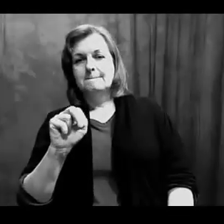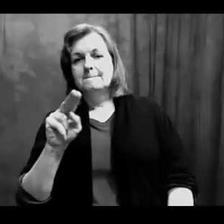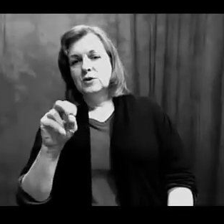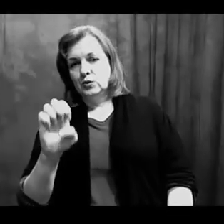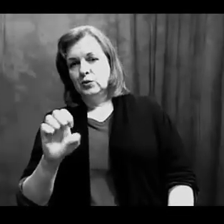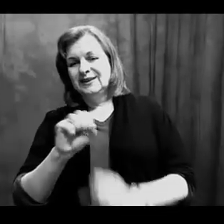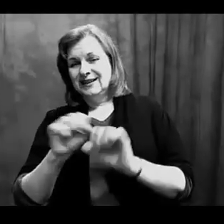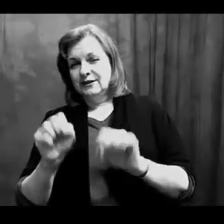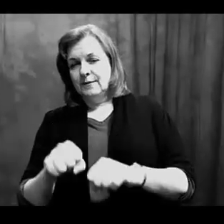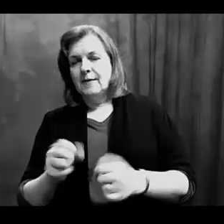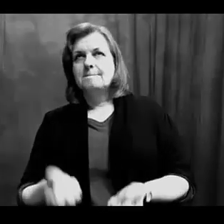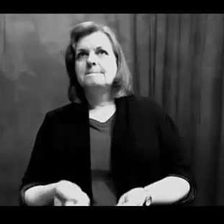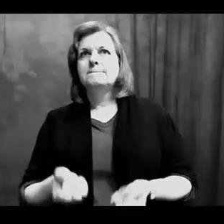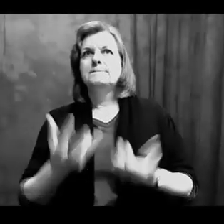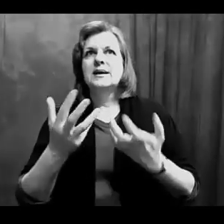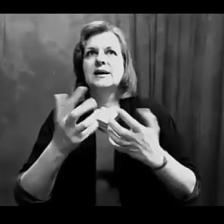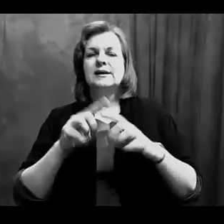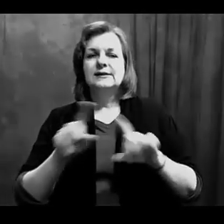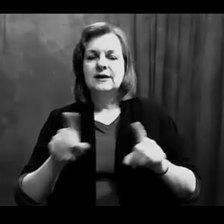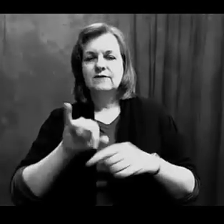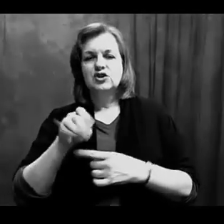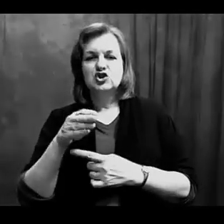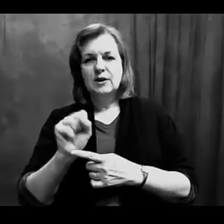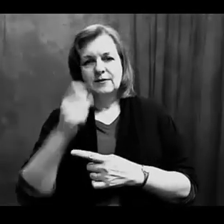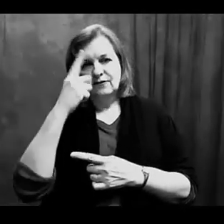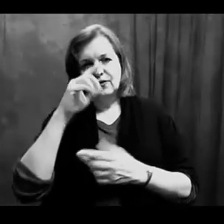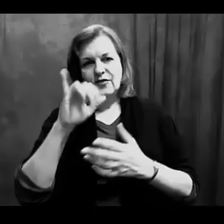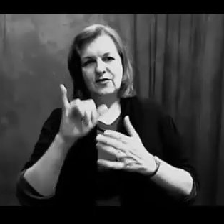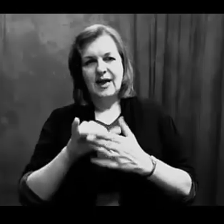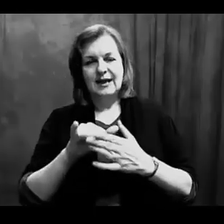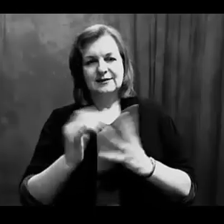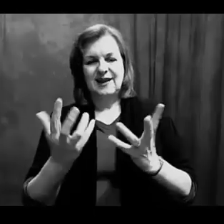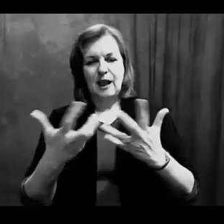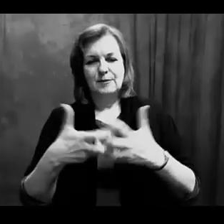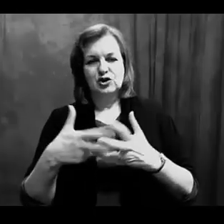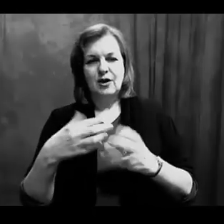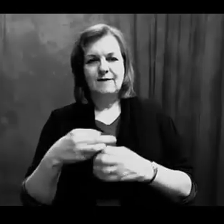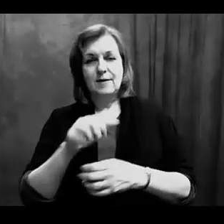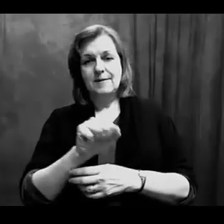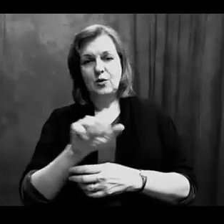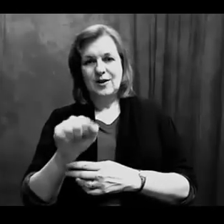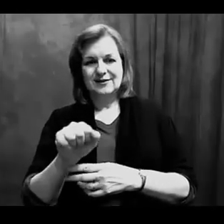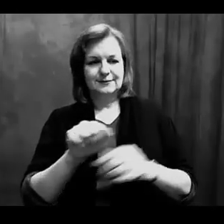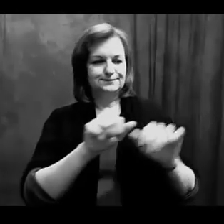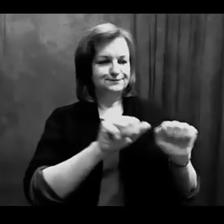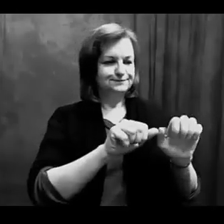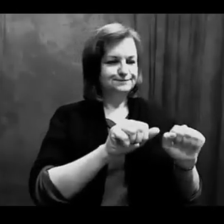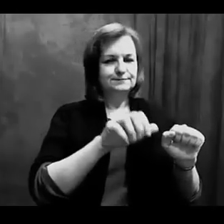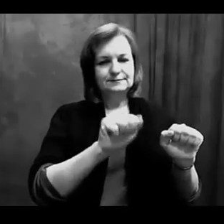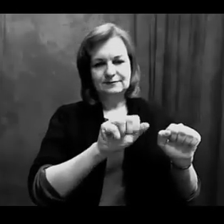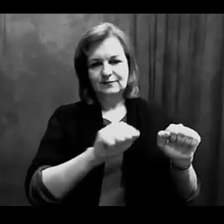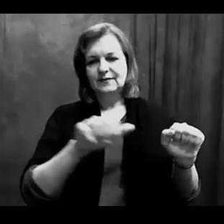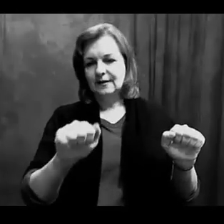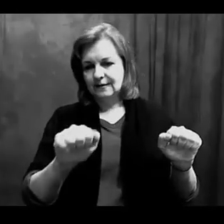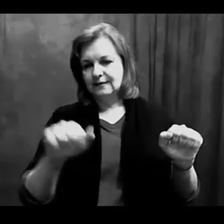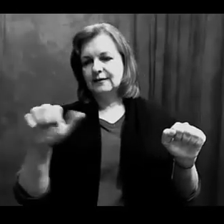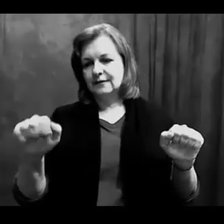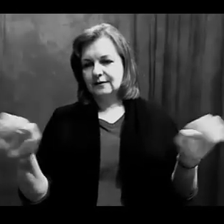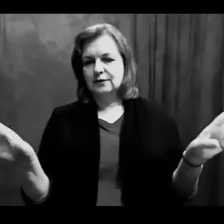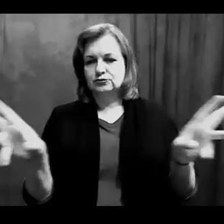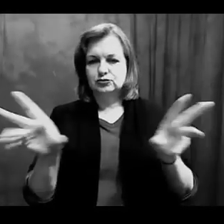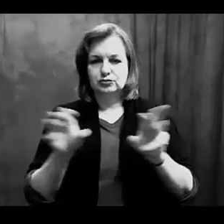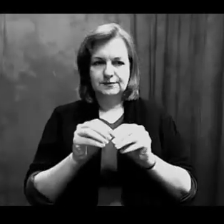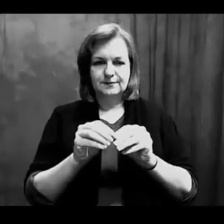associated with your immune system later on. There are just tons and tons and tons of jobs for this combination of